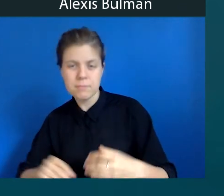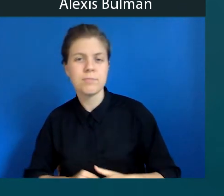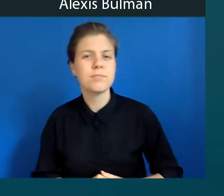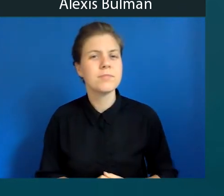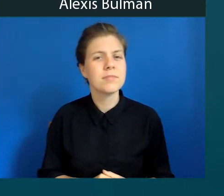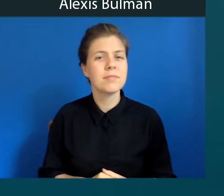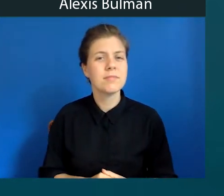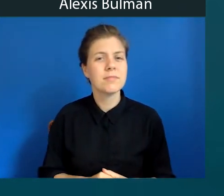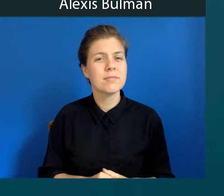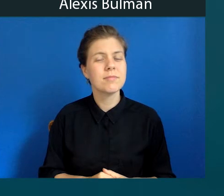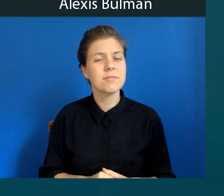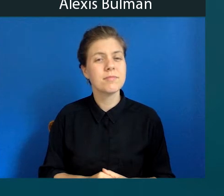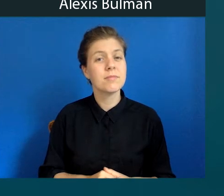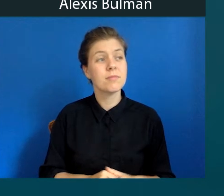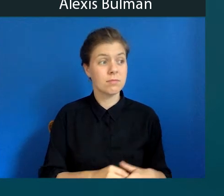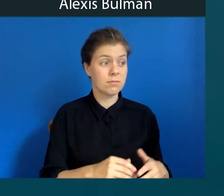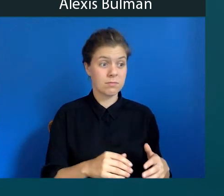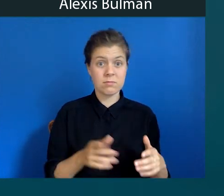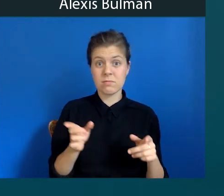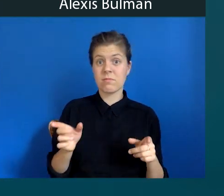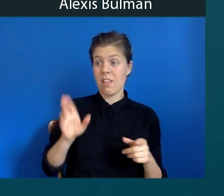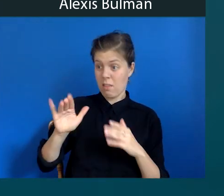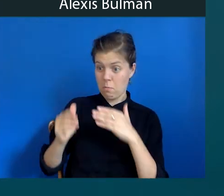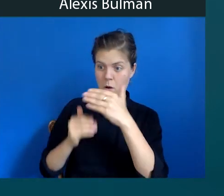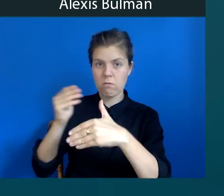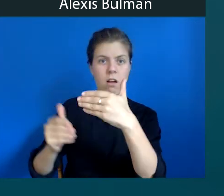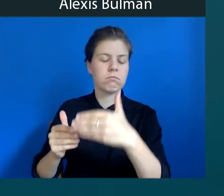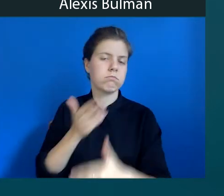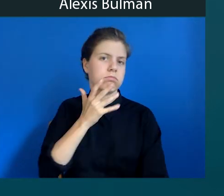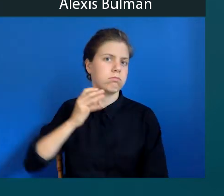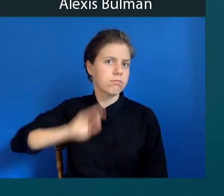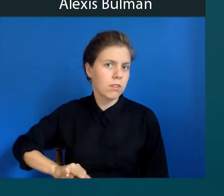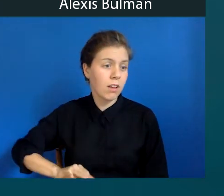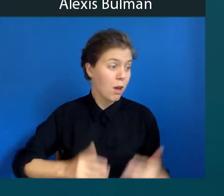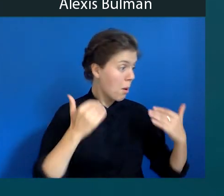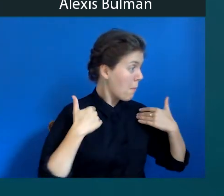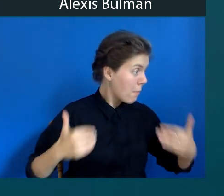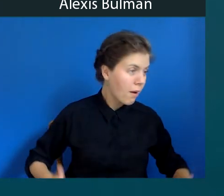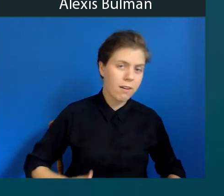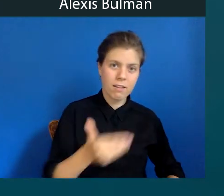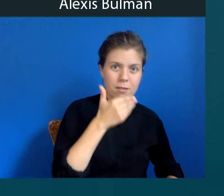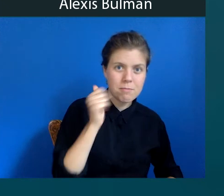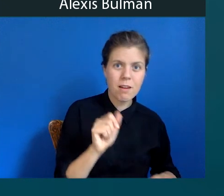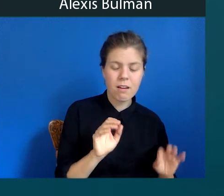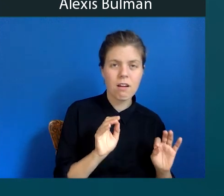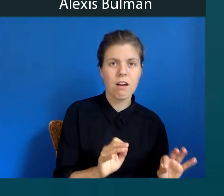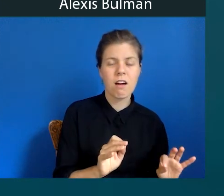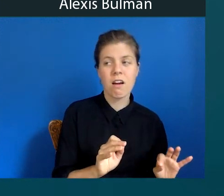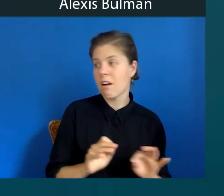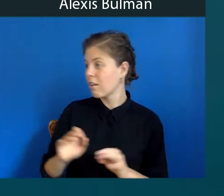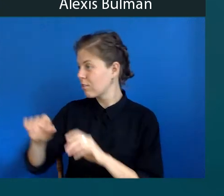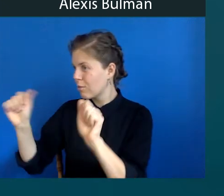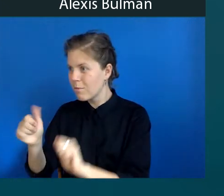Both my body and my sculptures benefited from this customized approach to art making. I